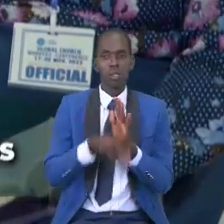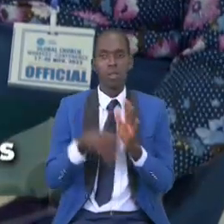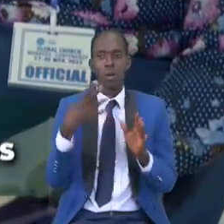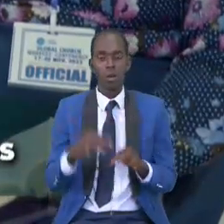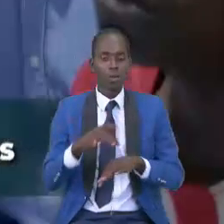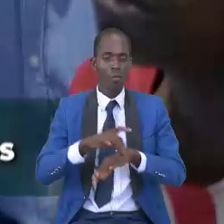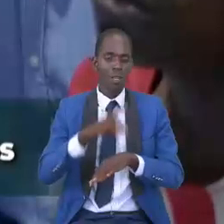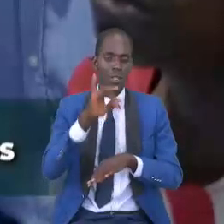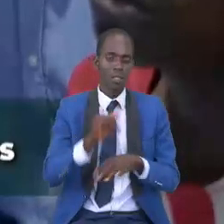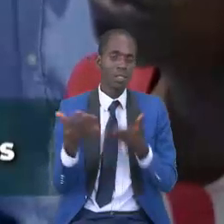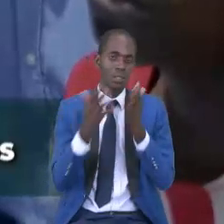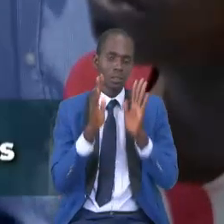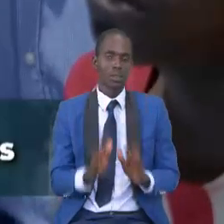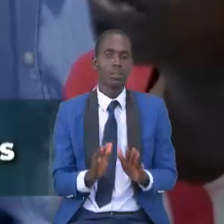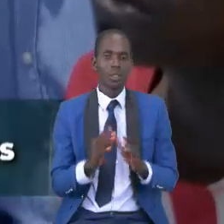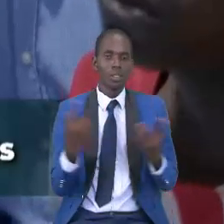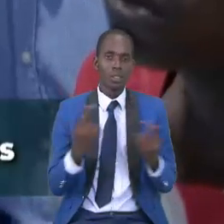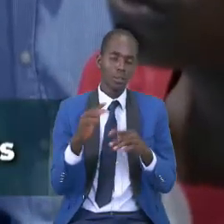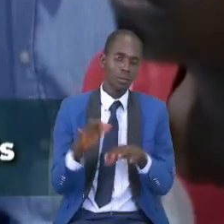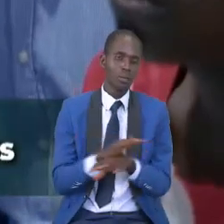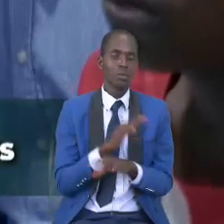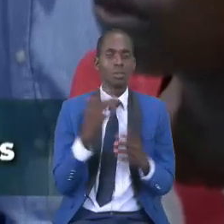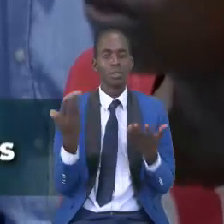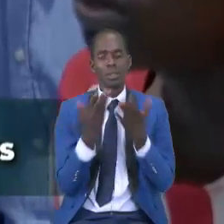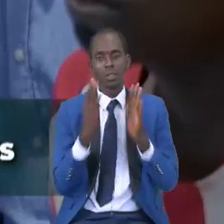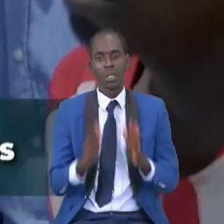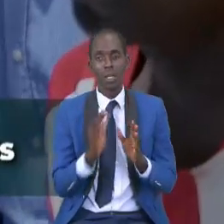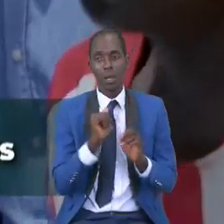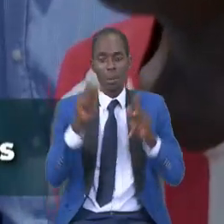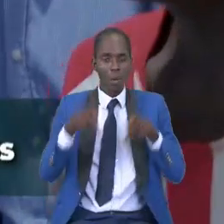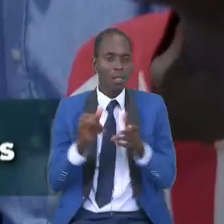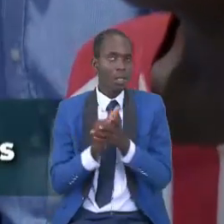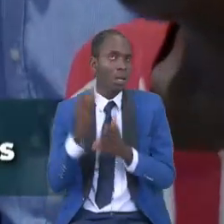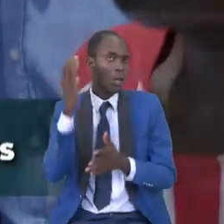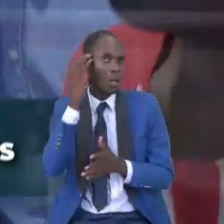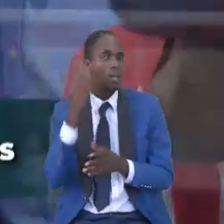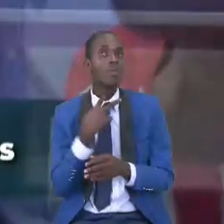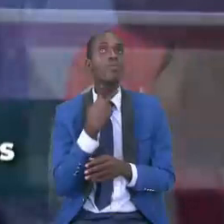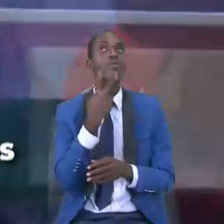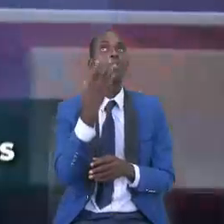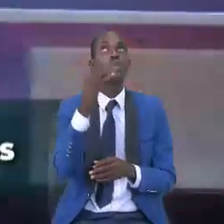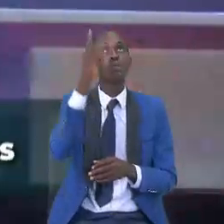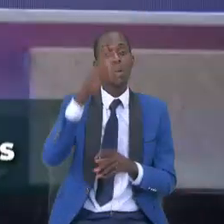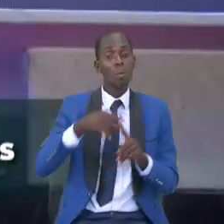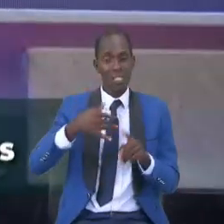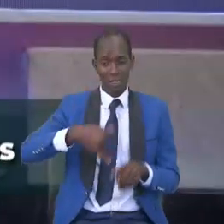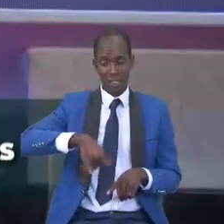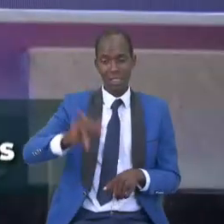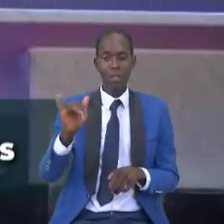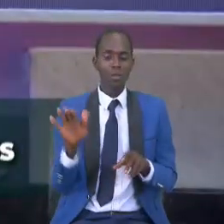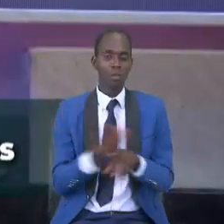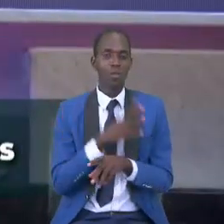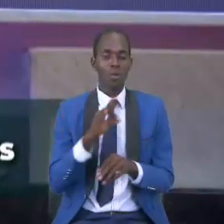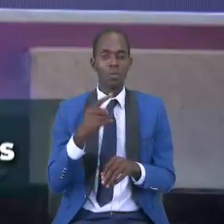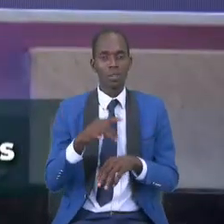A servant, carnal. A person that had the voice of God, yet carnal. The